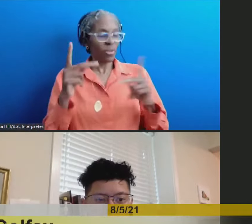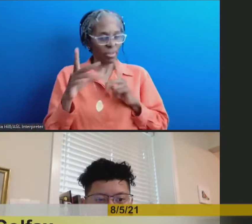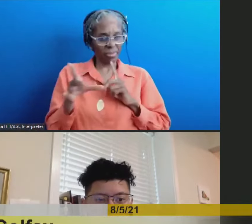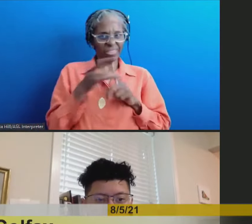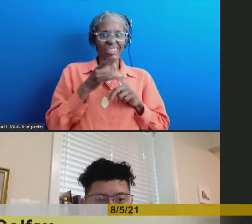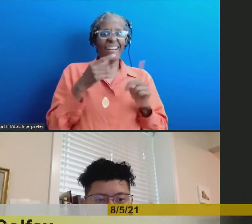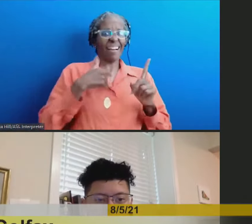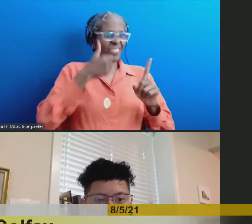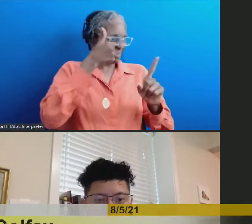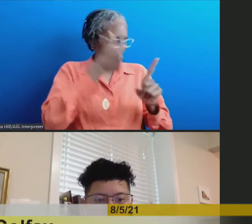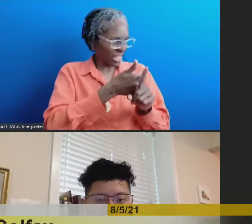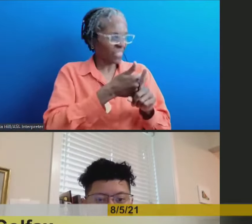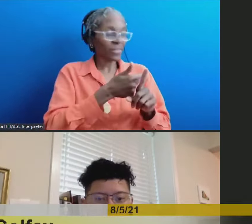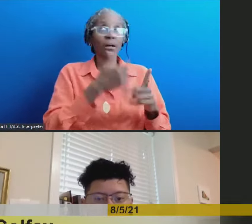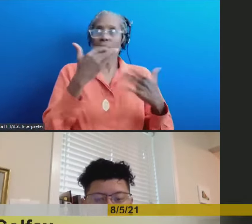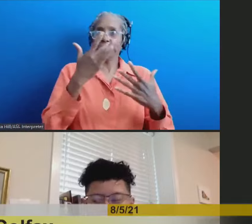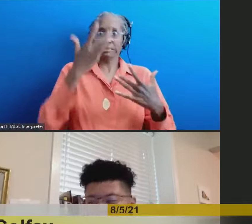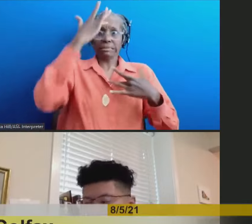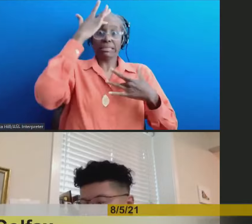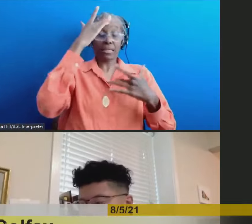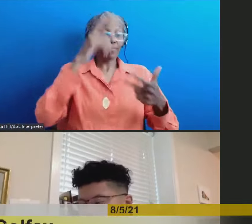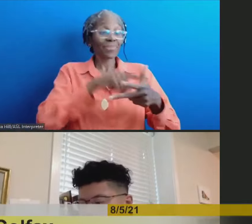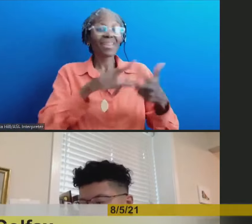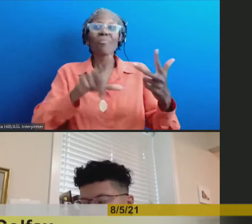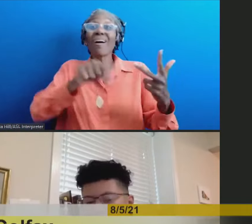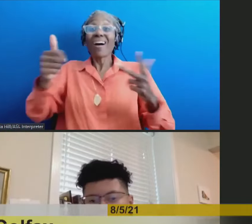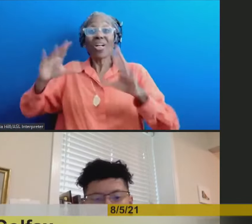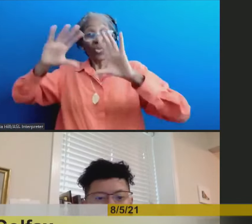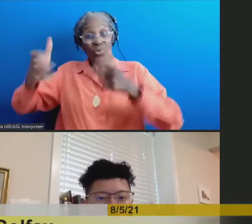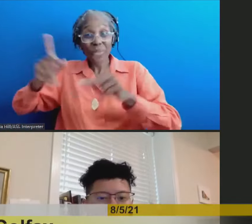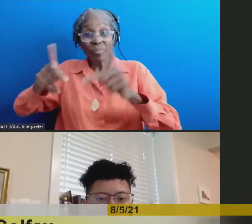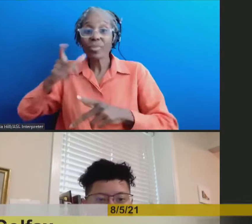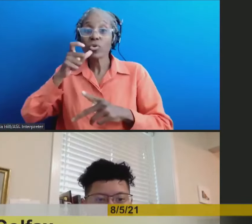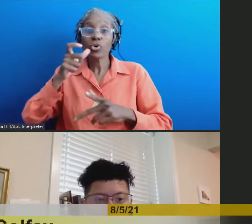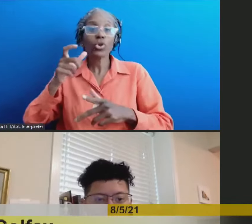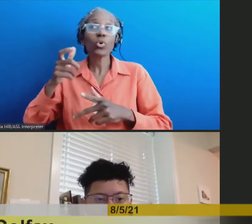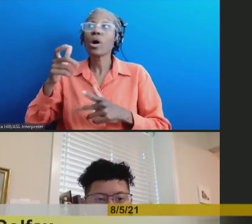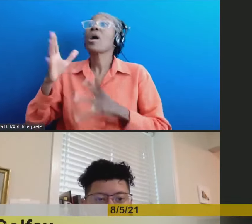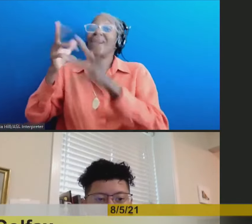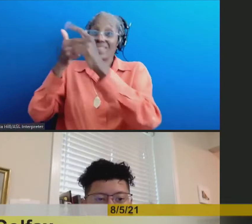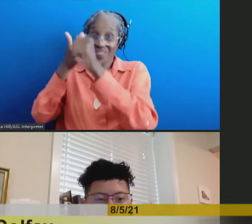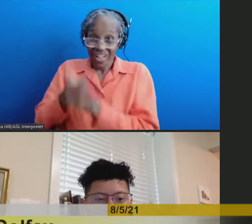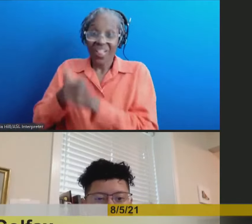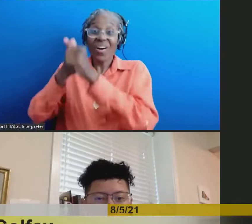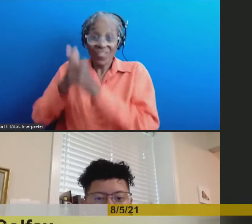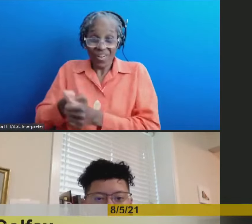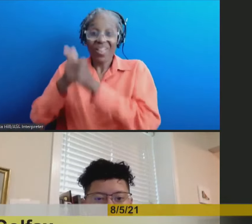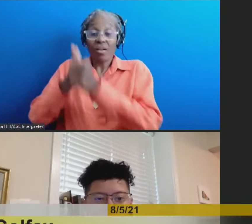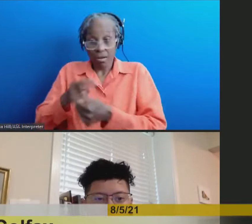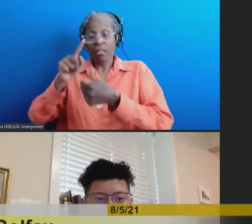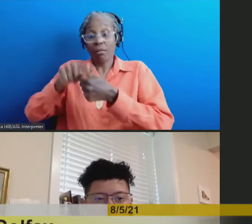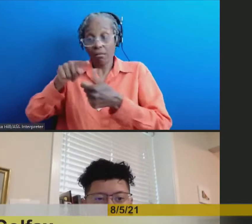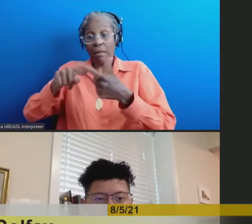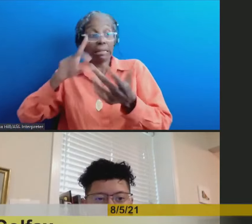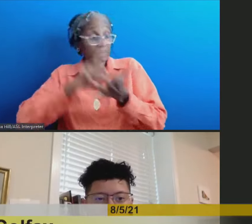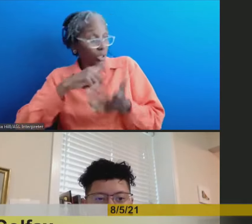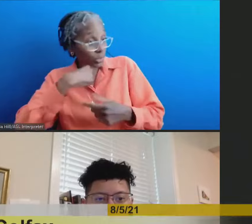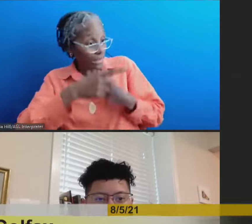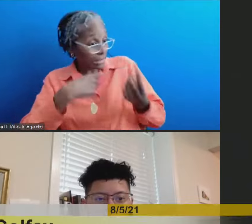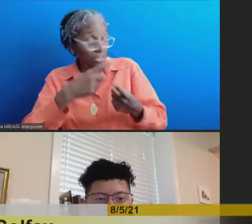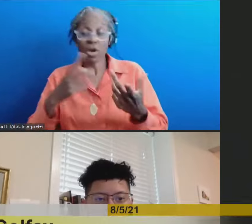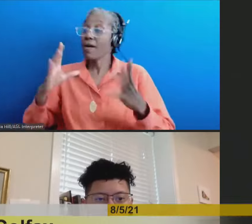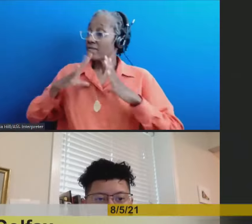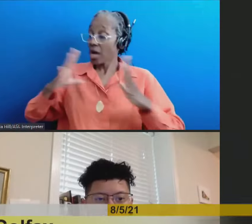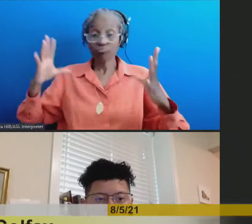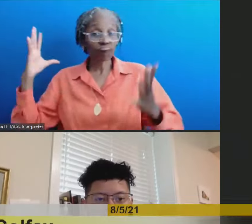people, and many of us know people who did what they were asked to do, stepped up,